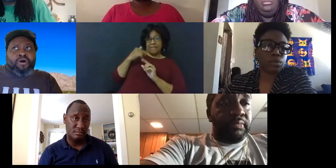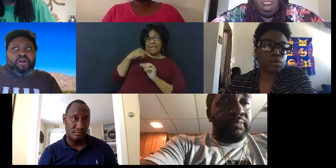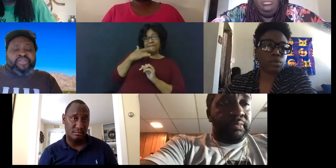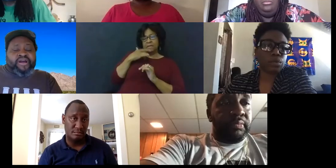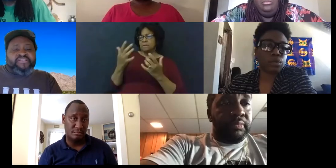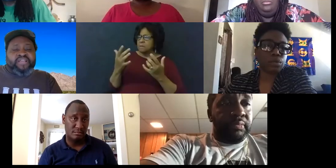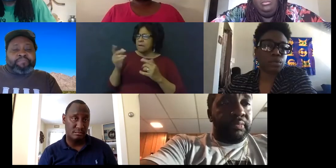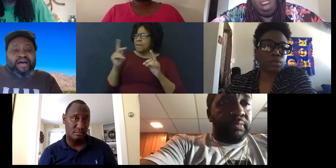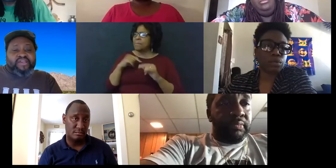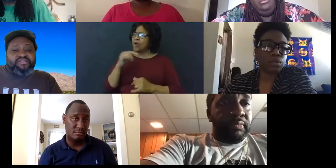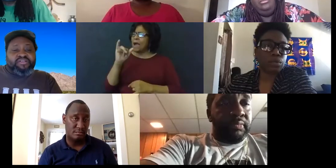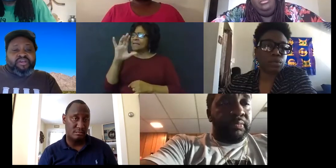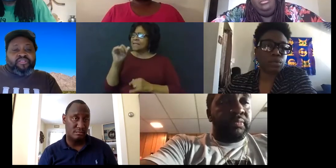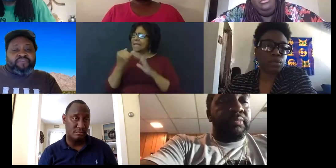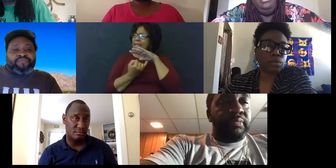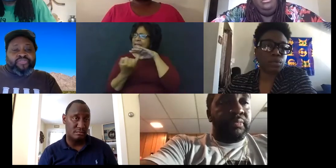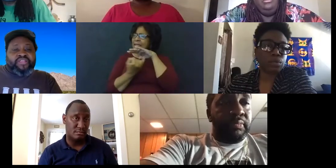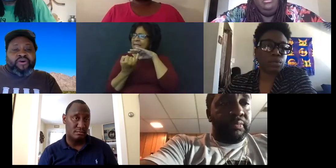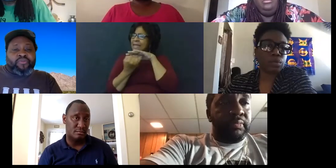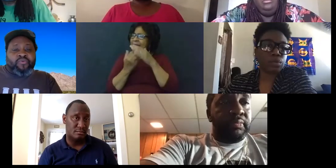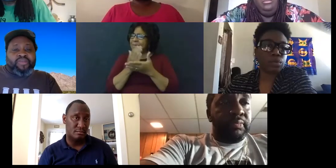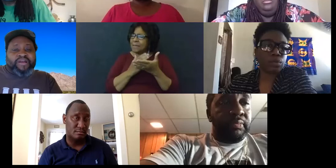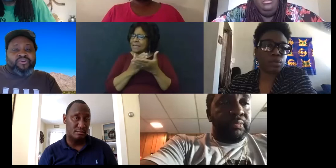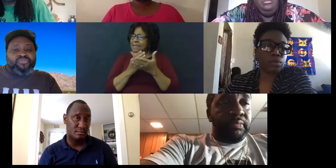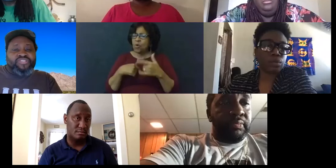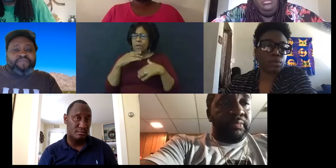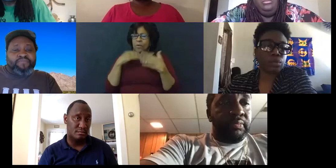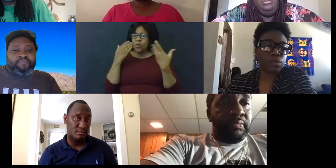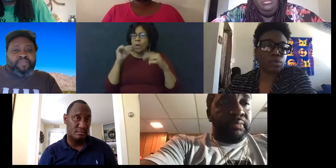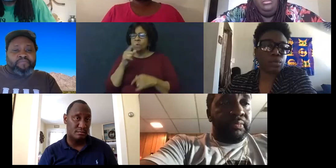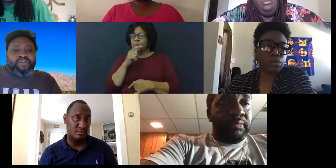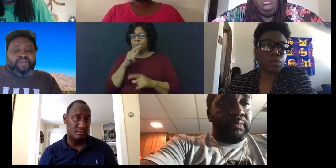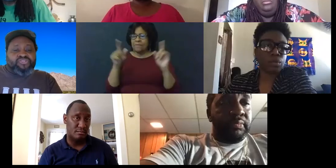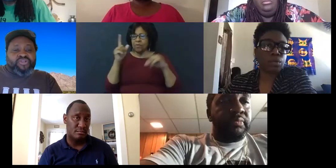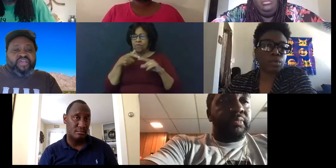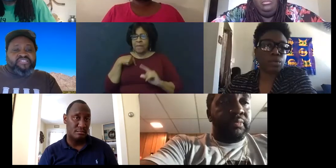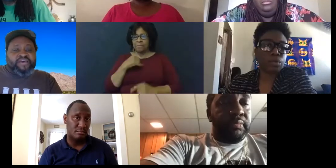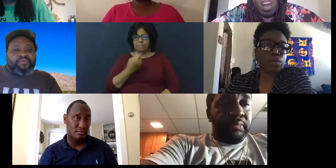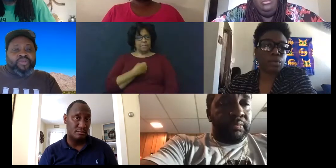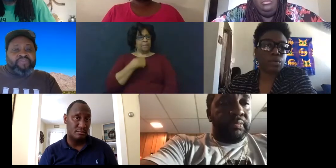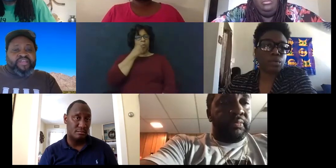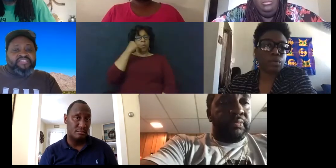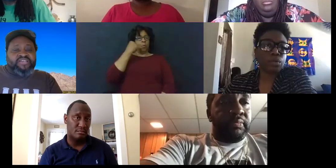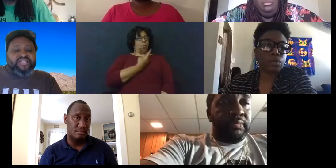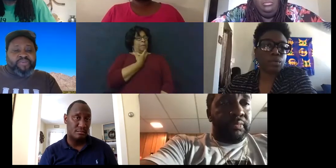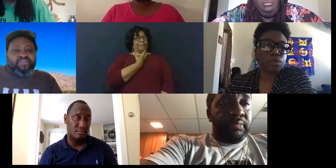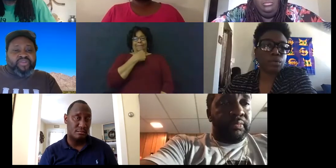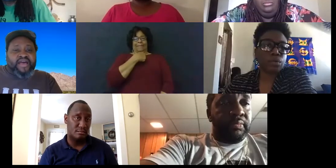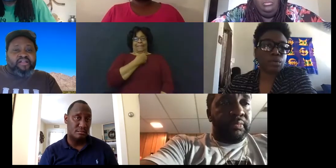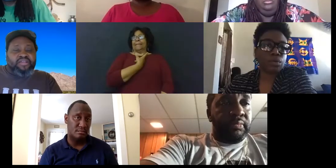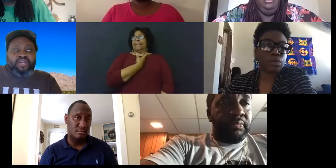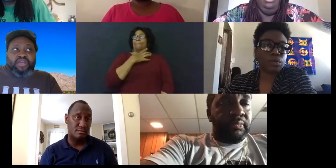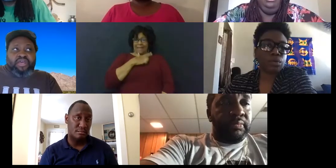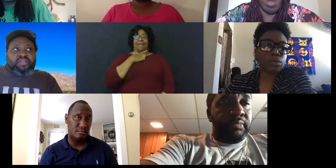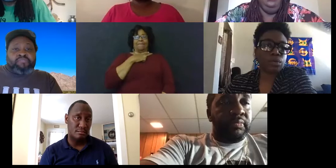people are in their isolated pockets. Therefore, they don't know anybody who's different from them. And so they accept whatever they see as being the